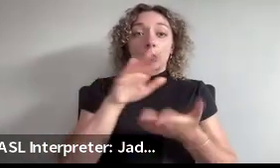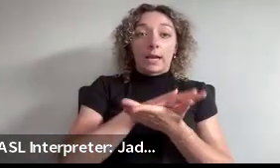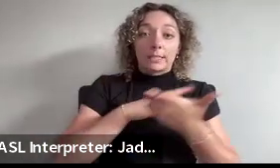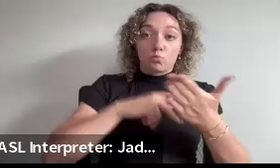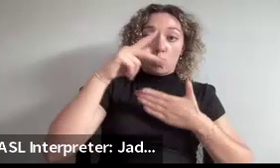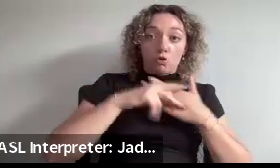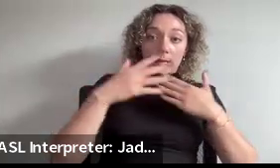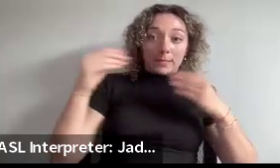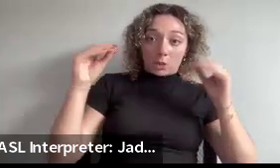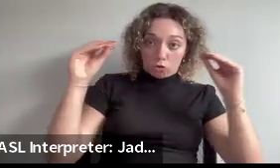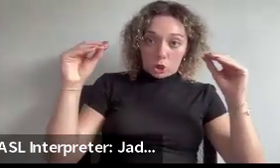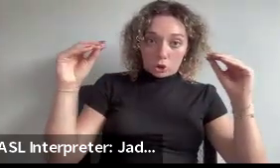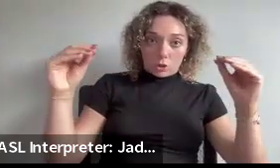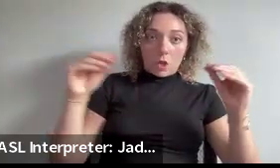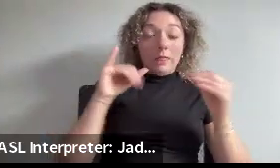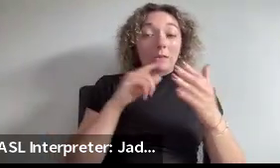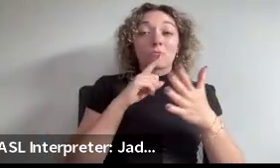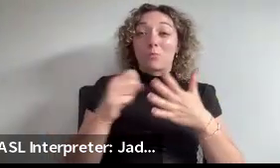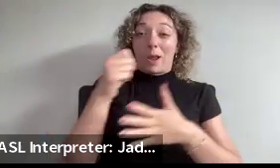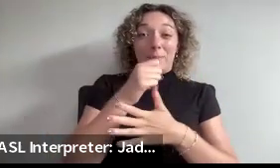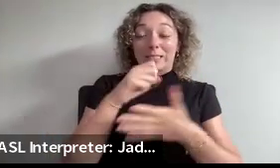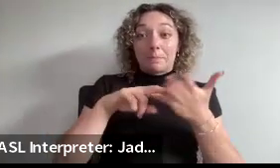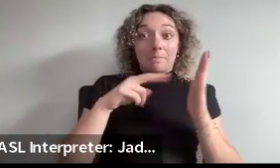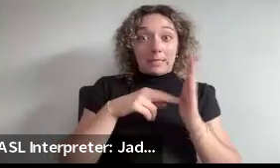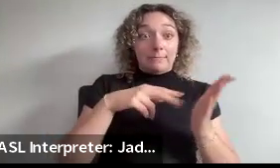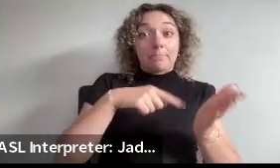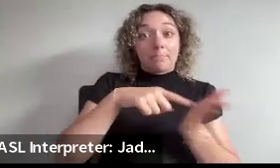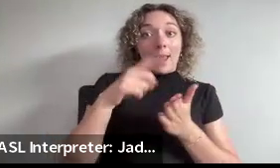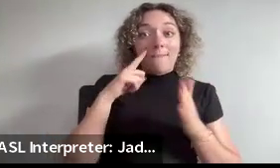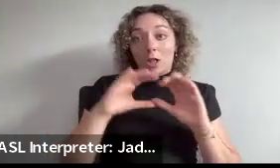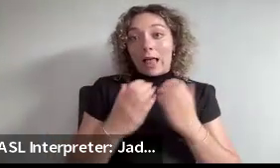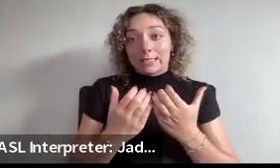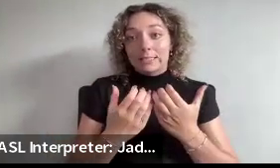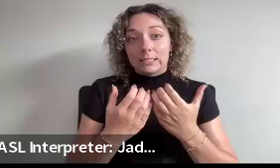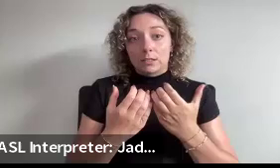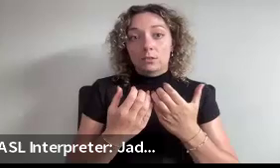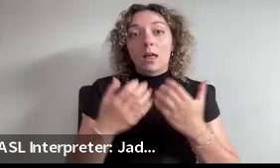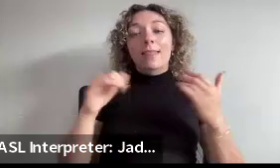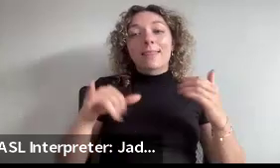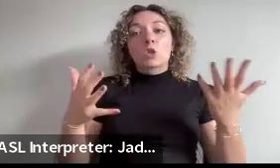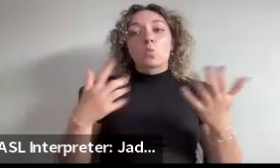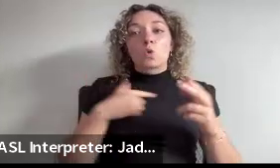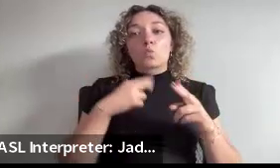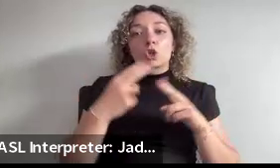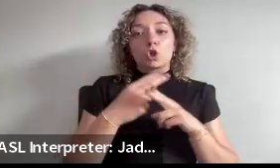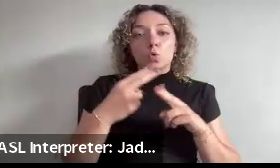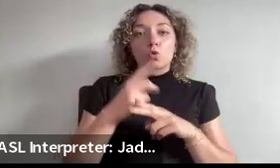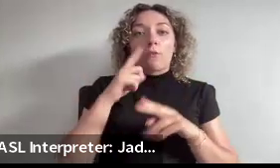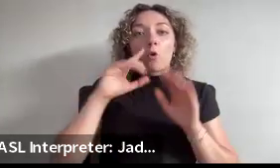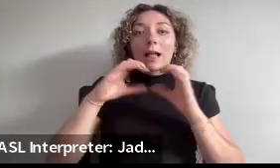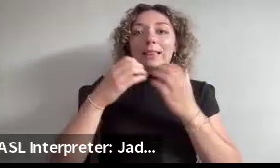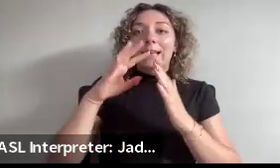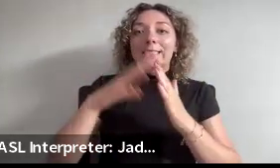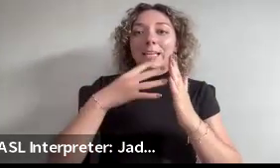and instruction, and this is primarily classes, right? This is what we would use to augment the class schedule for the